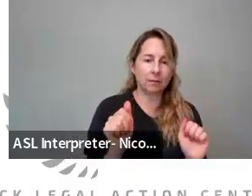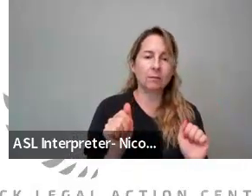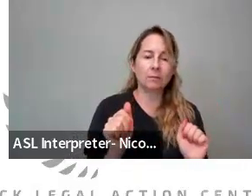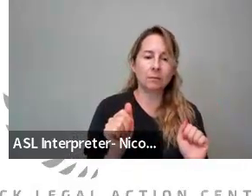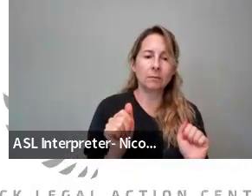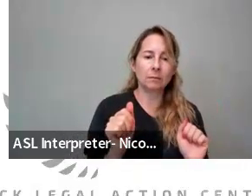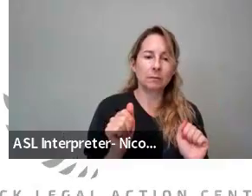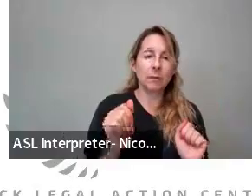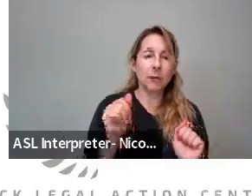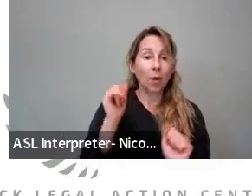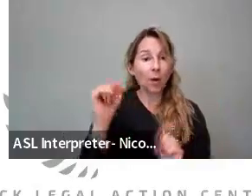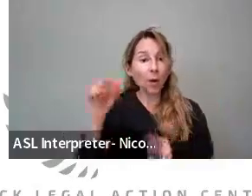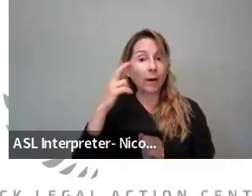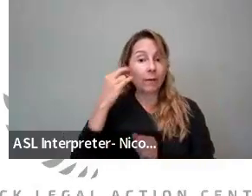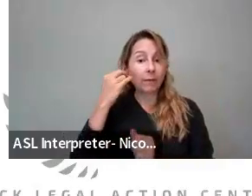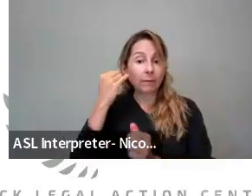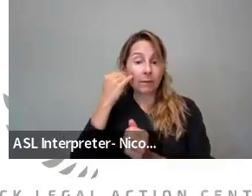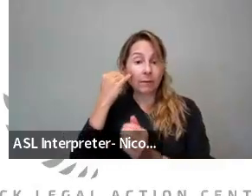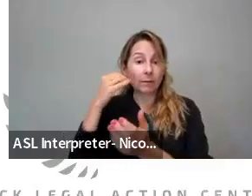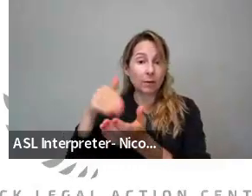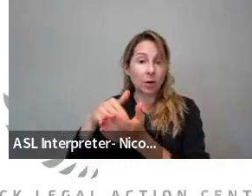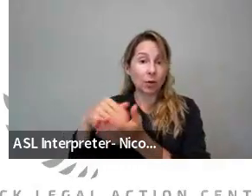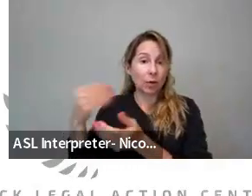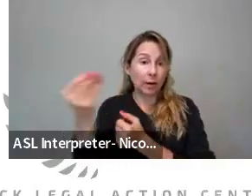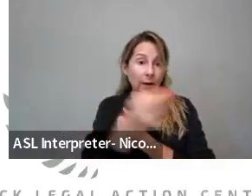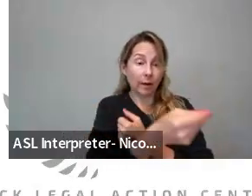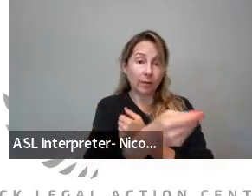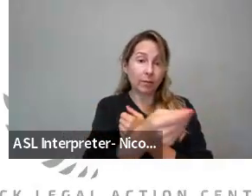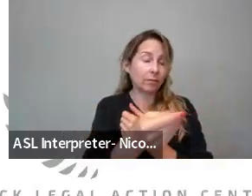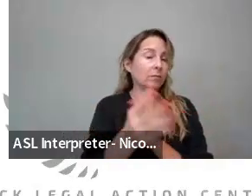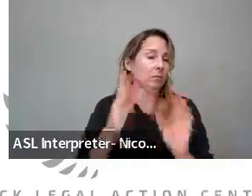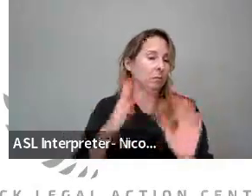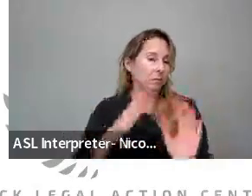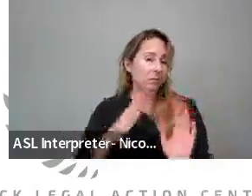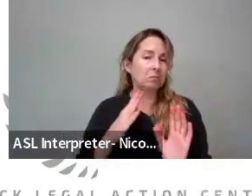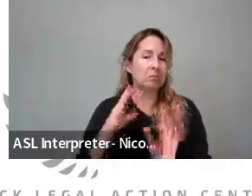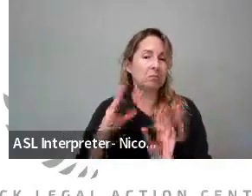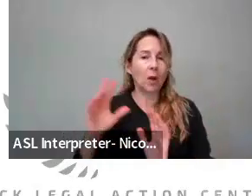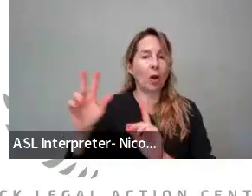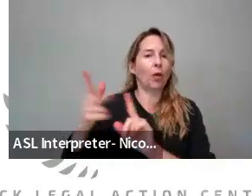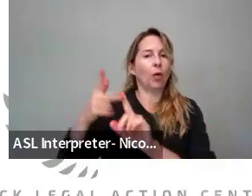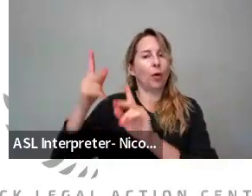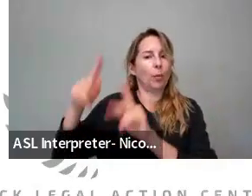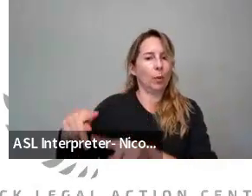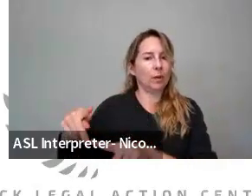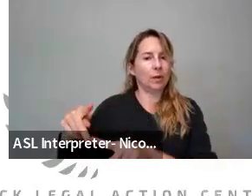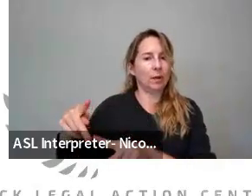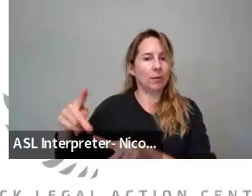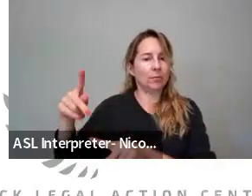reliable third party, that I have that disability. If I have given you my